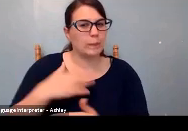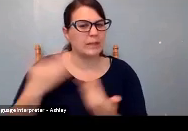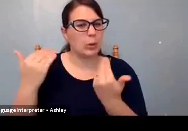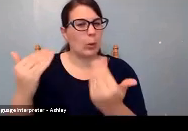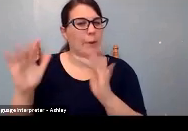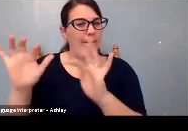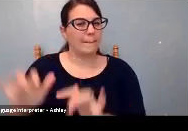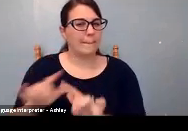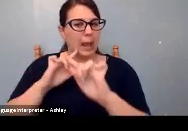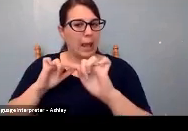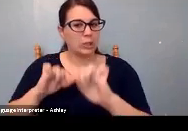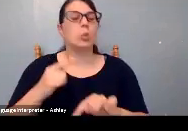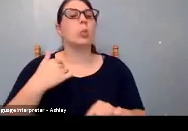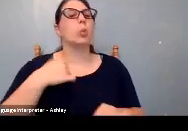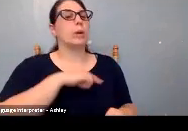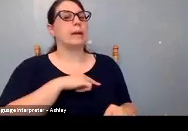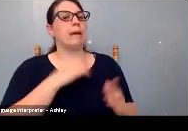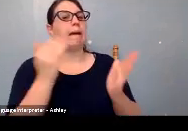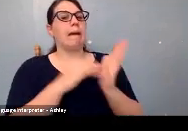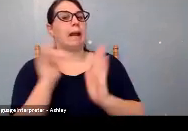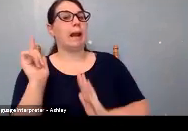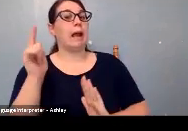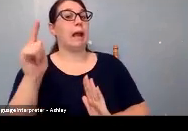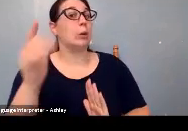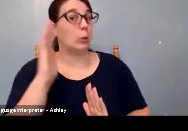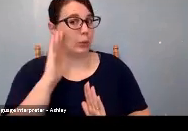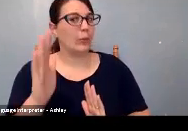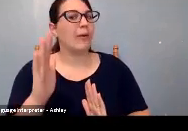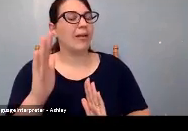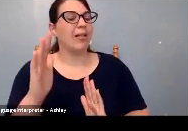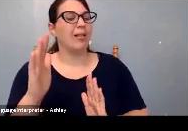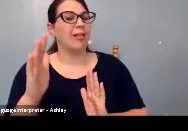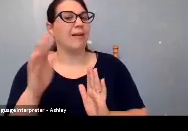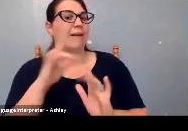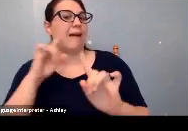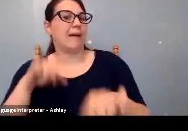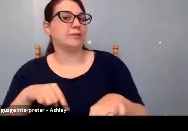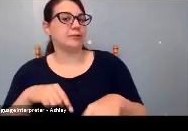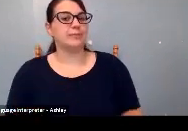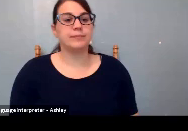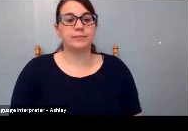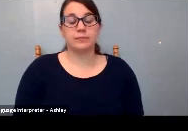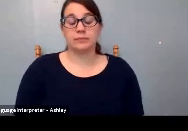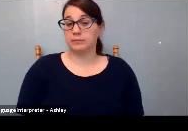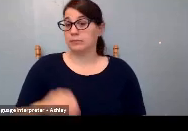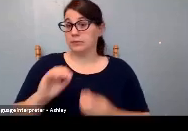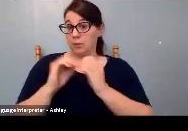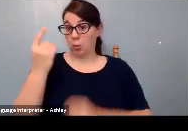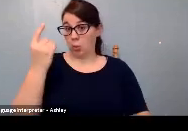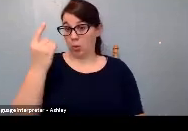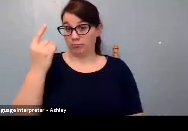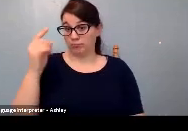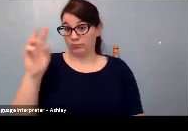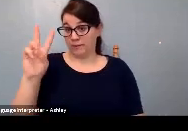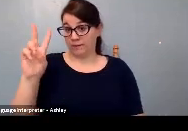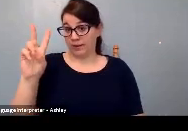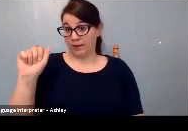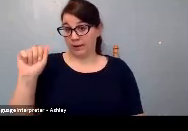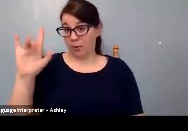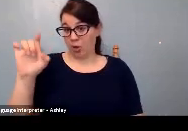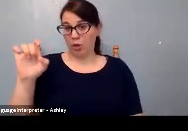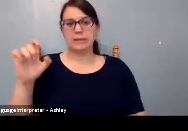again at the end of the presentation. So question number 1. WVABLE is a savings and investment